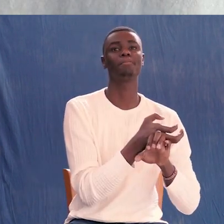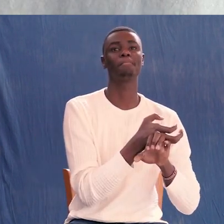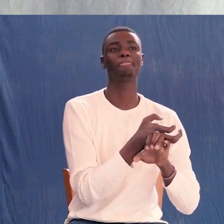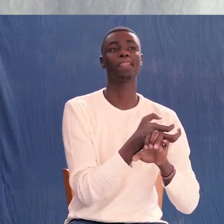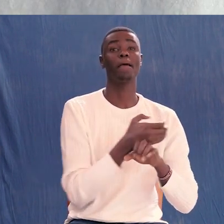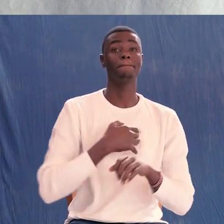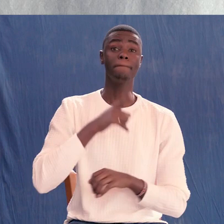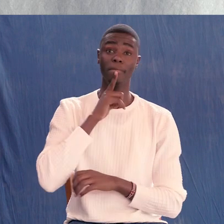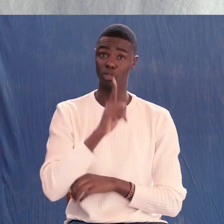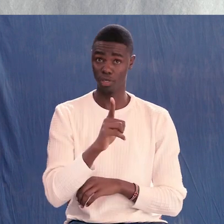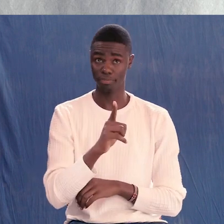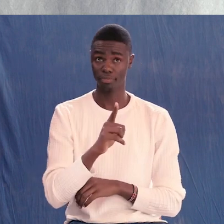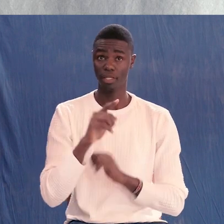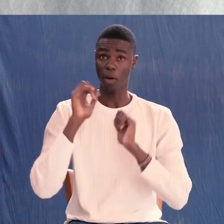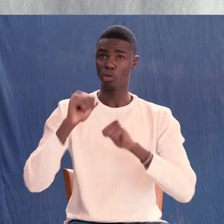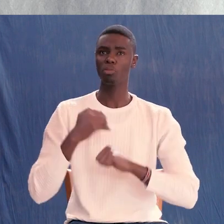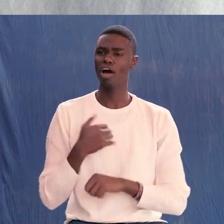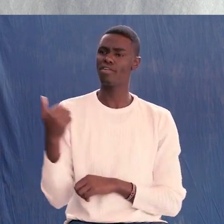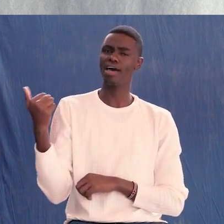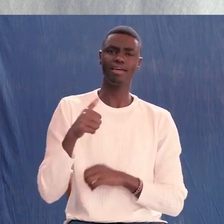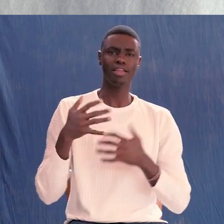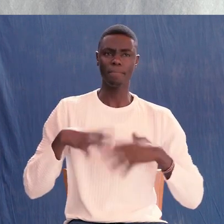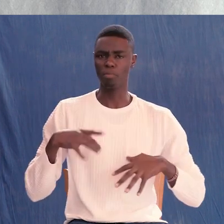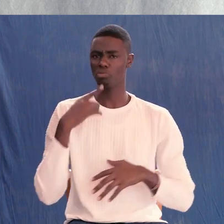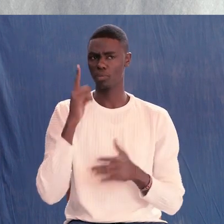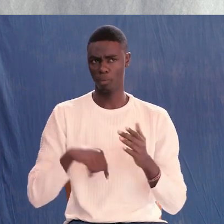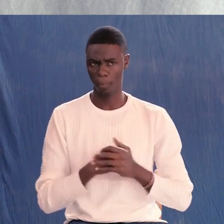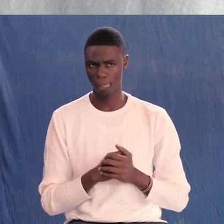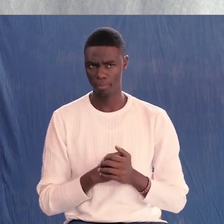I'm sure I could have any number of people here who would say,